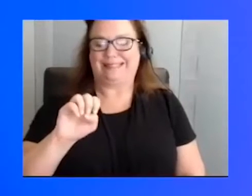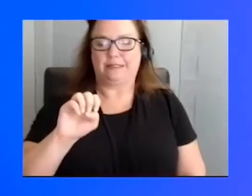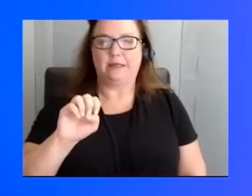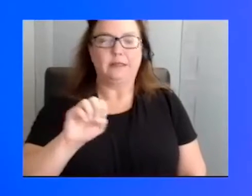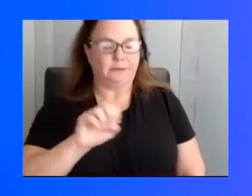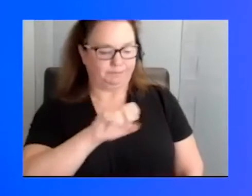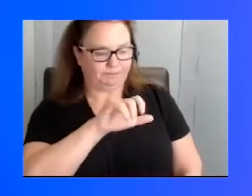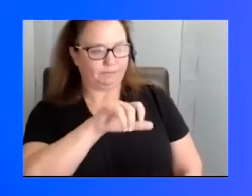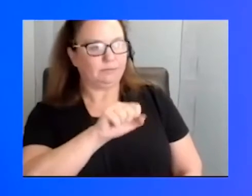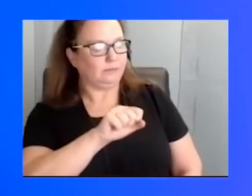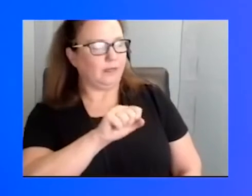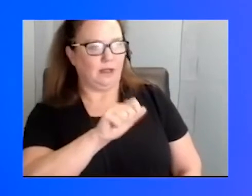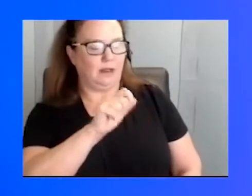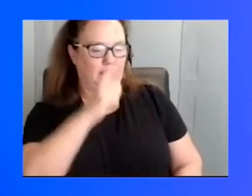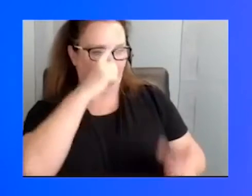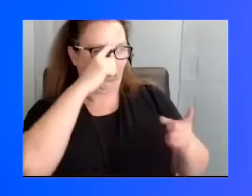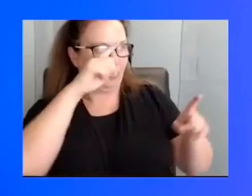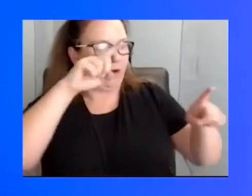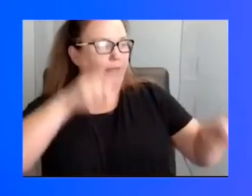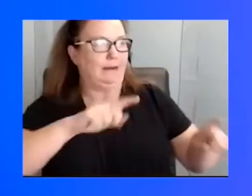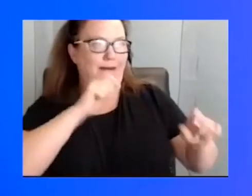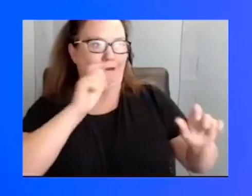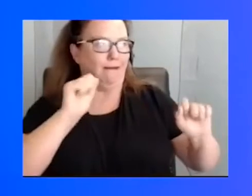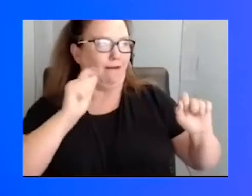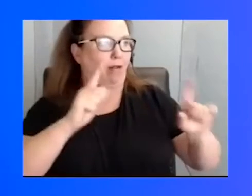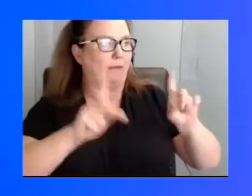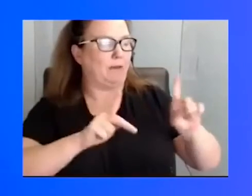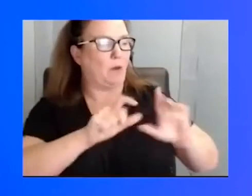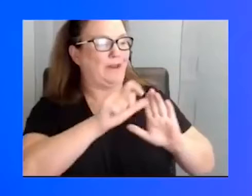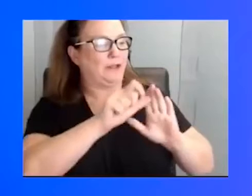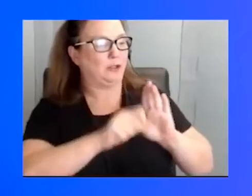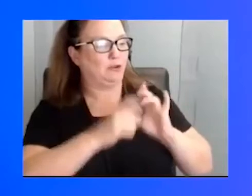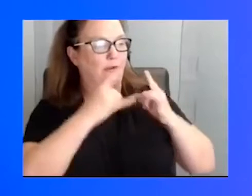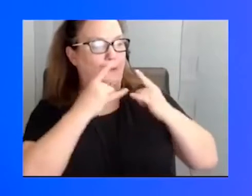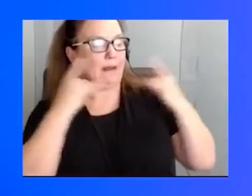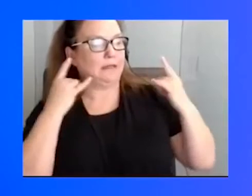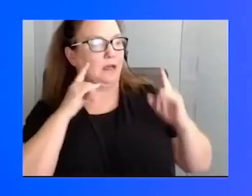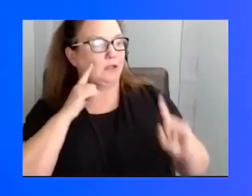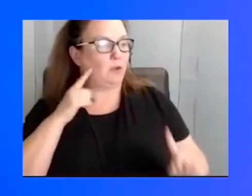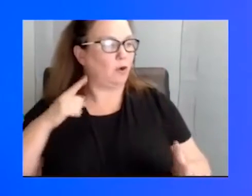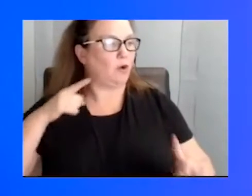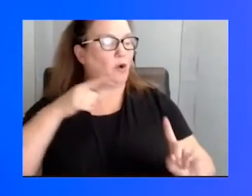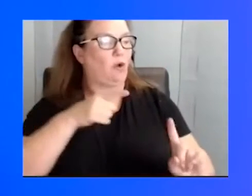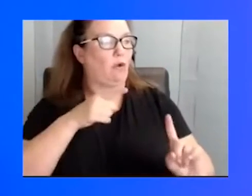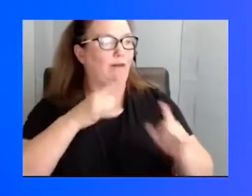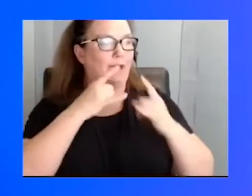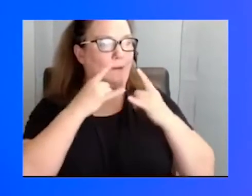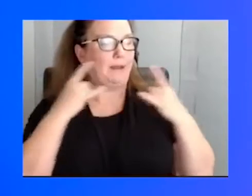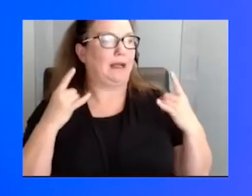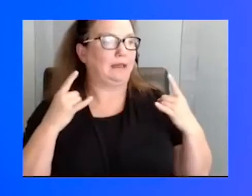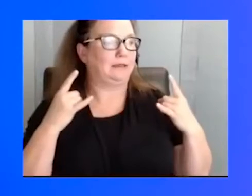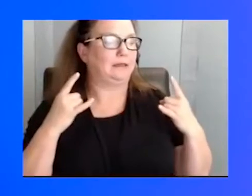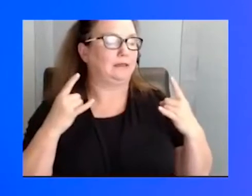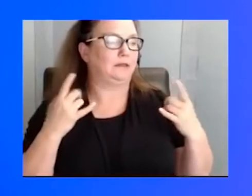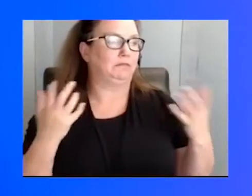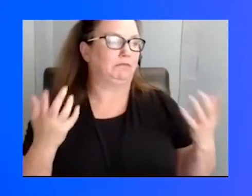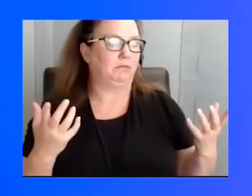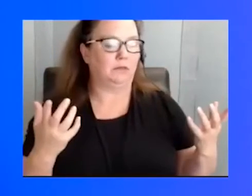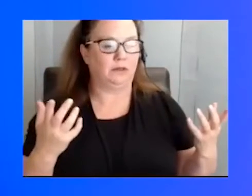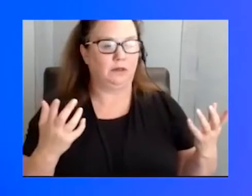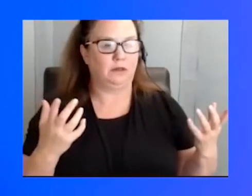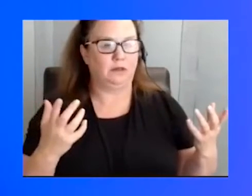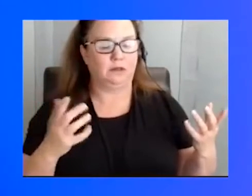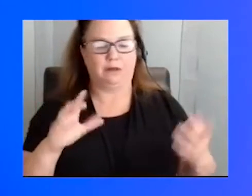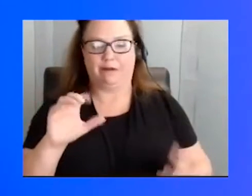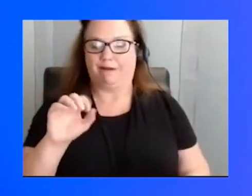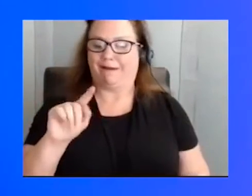hospital or in the healthcare setting. So the initial goal of that mask, whether it was a cotton mask